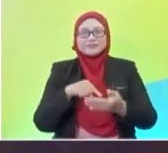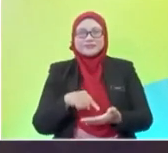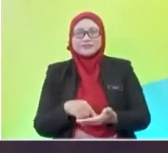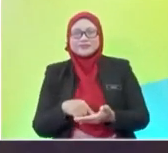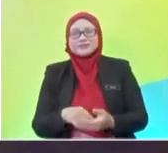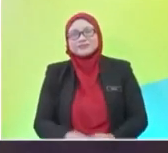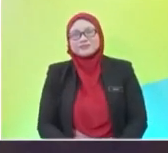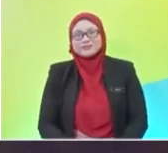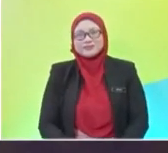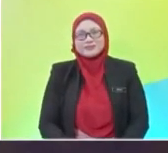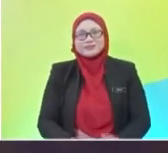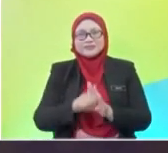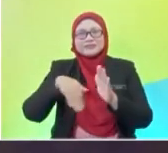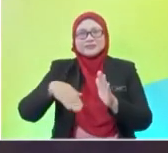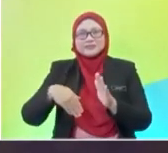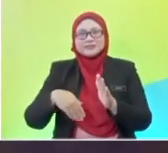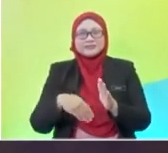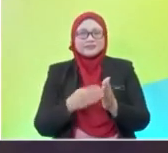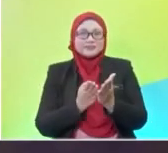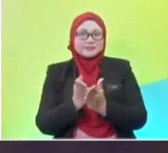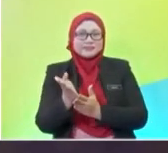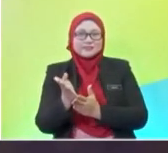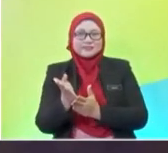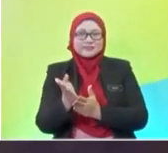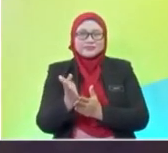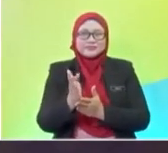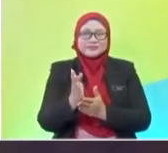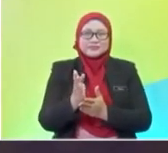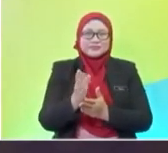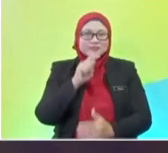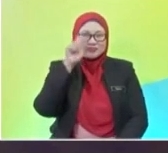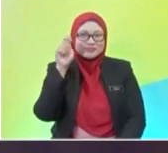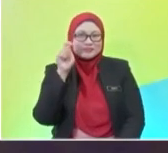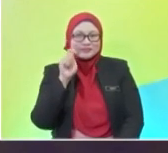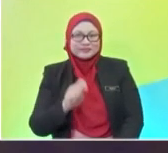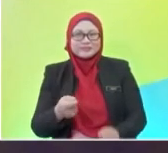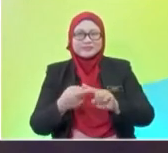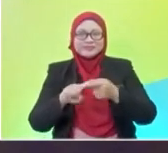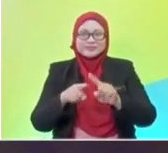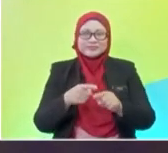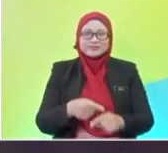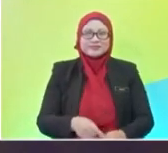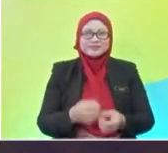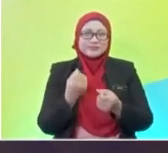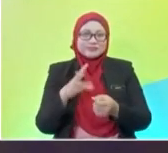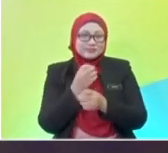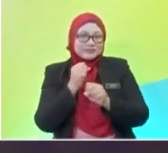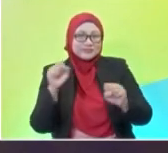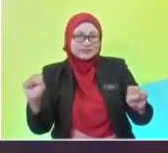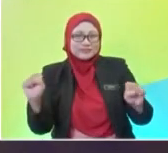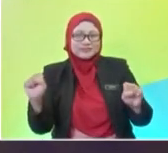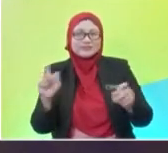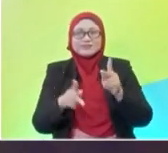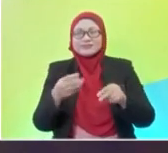Well, before we proceed with today's lesson, let's ask all our friends watching. Are you ready for today's class? If you're ready, give me